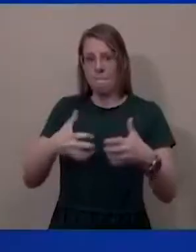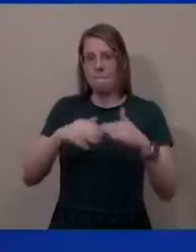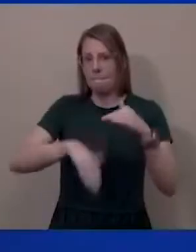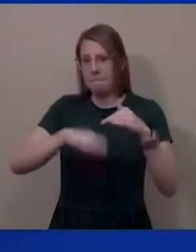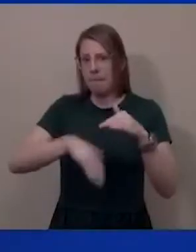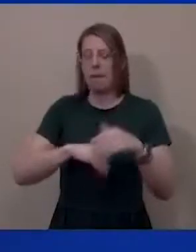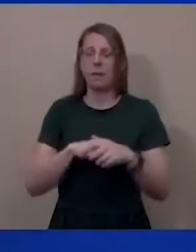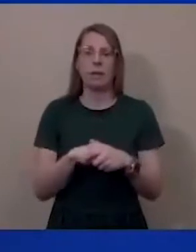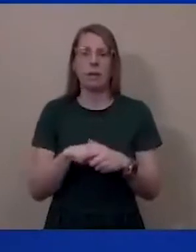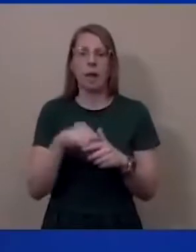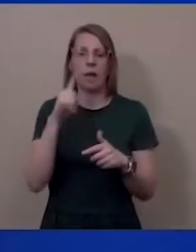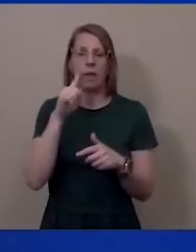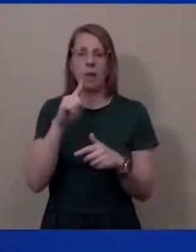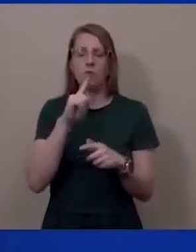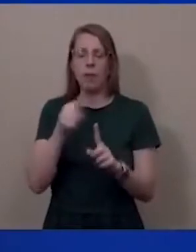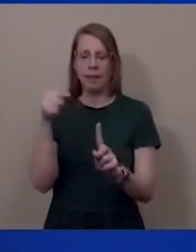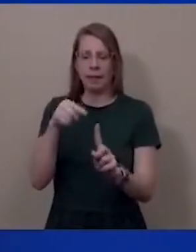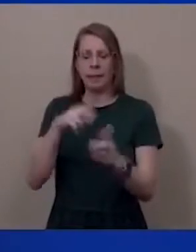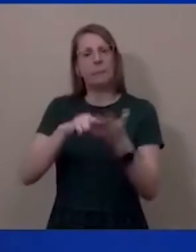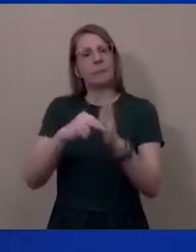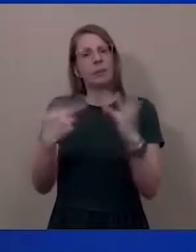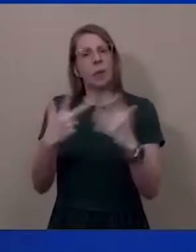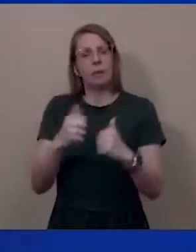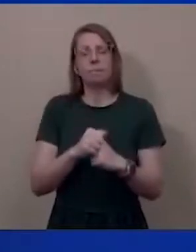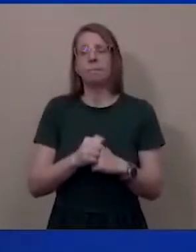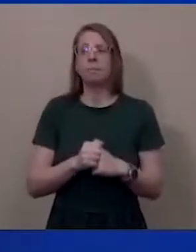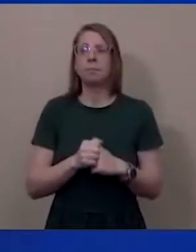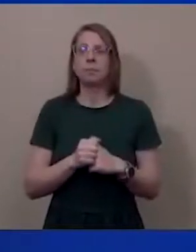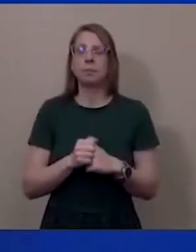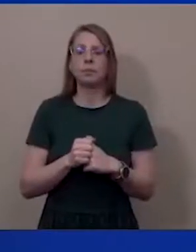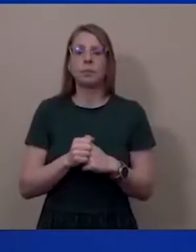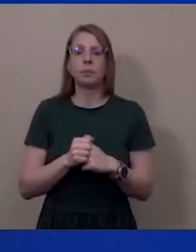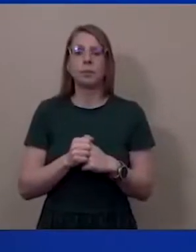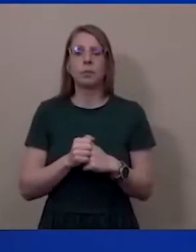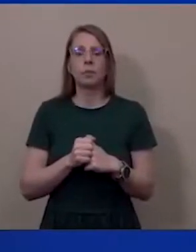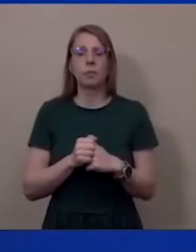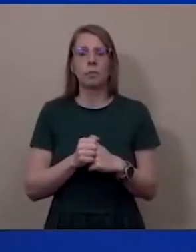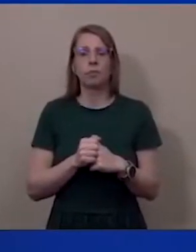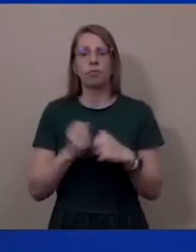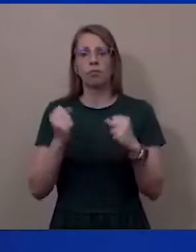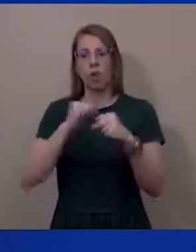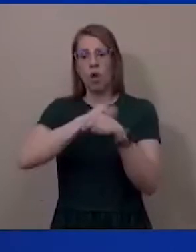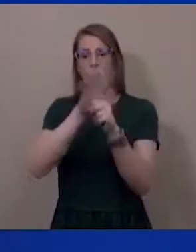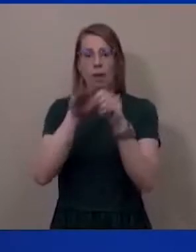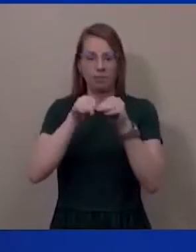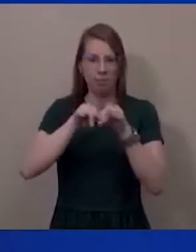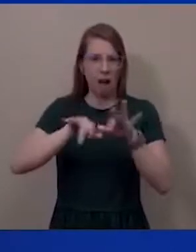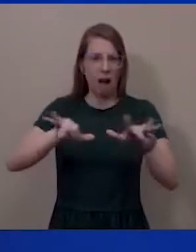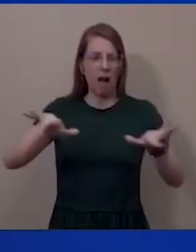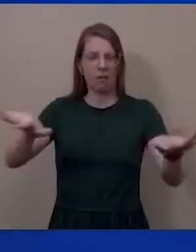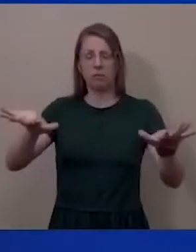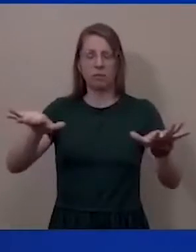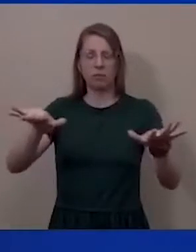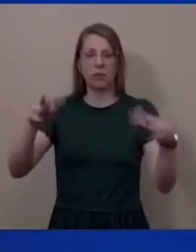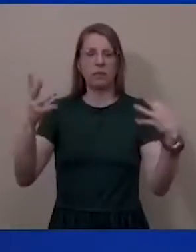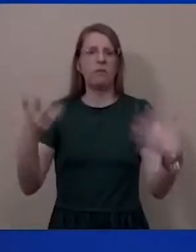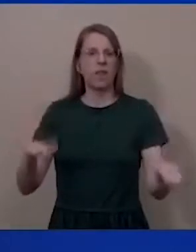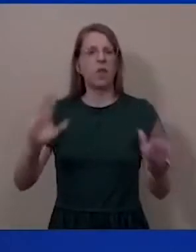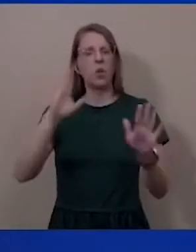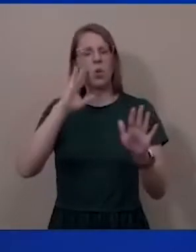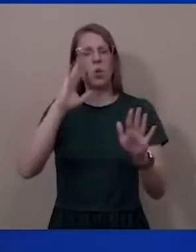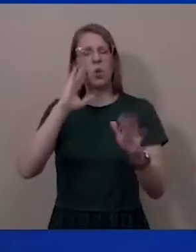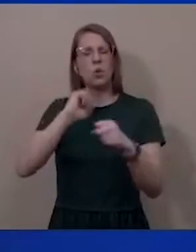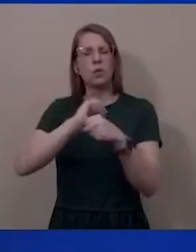I think what it really tells us is there is just a whole lot of COVID that has already been communicated when we knew we had